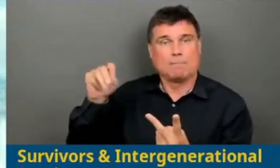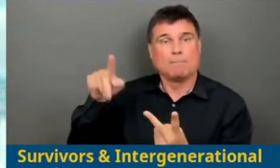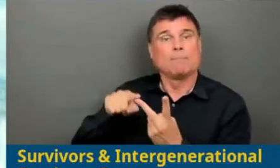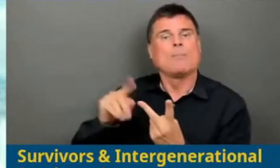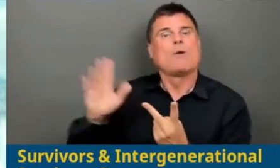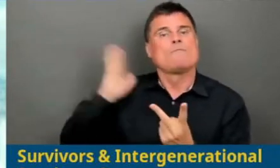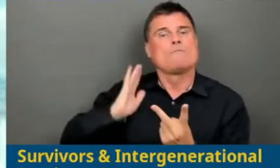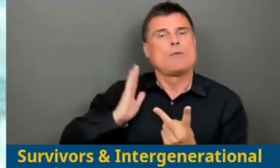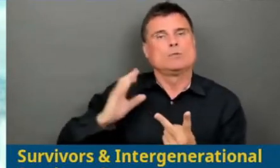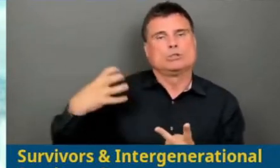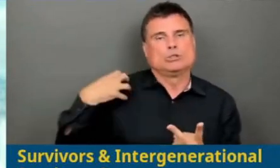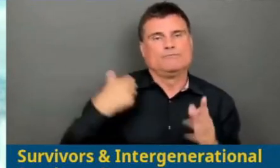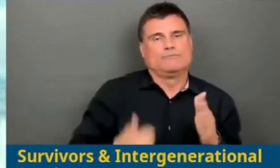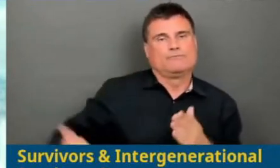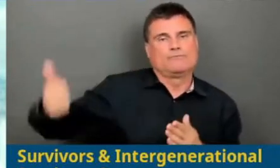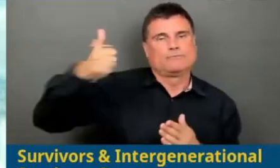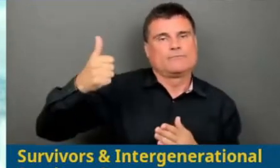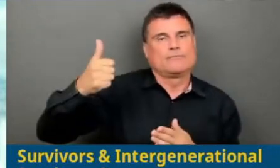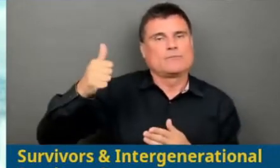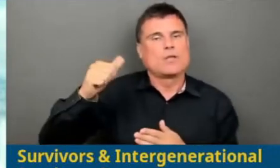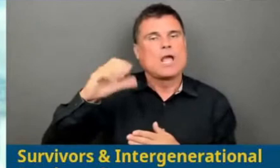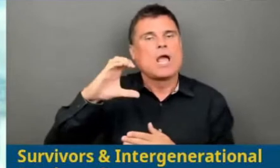Nation with First Nations Summit.